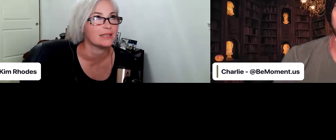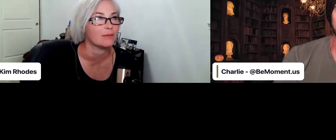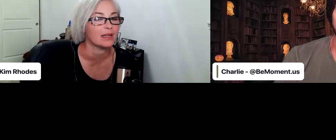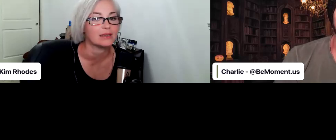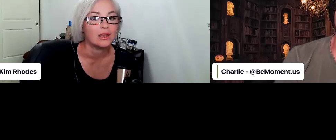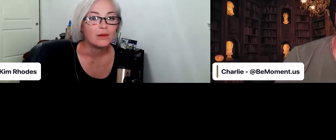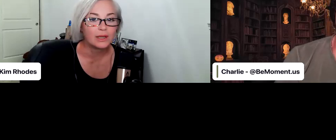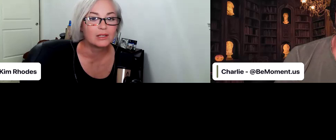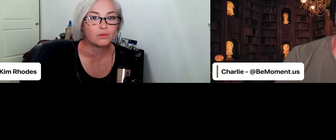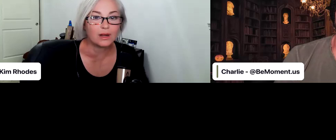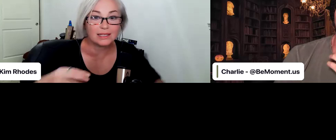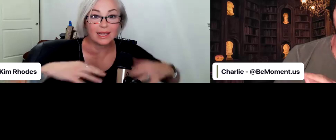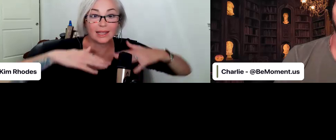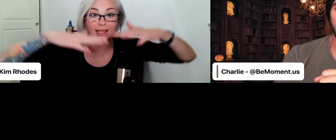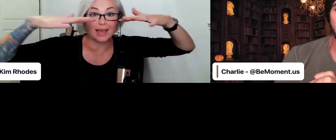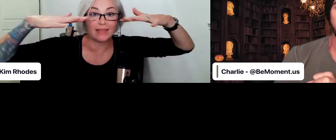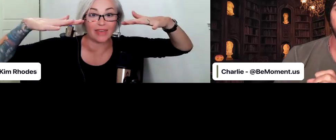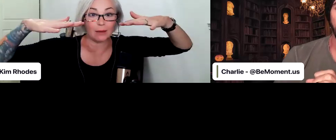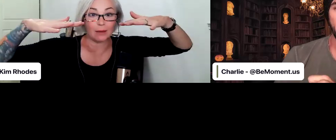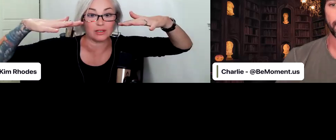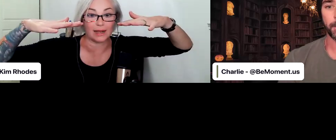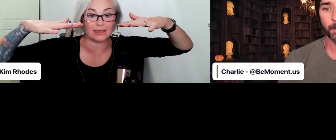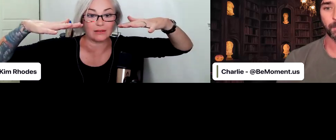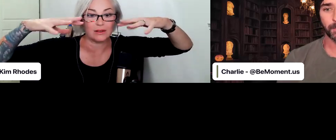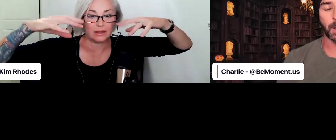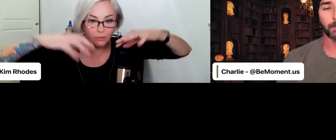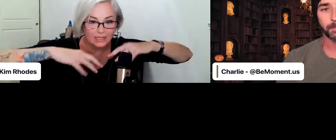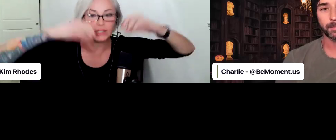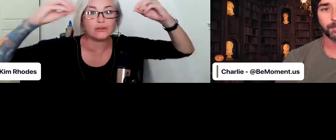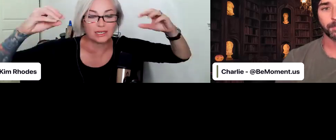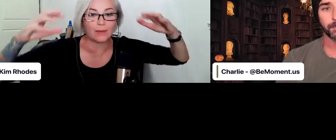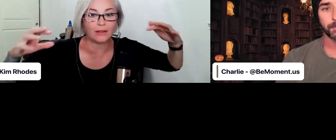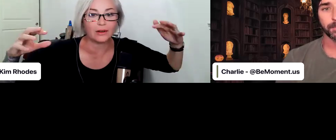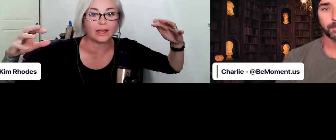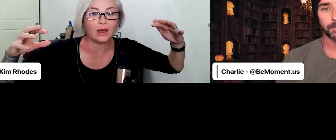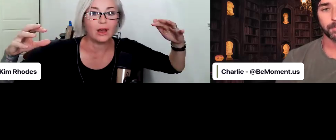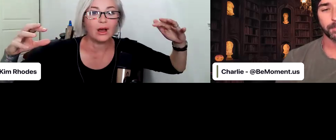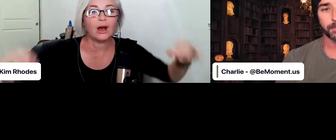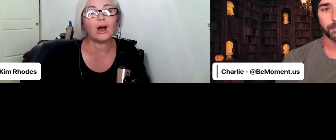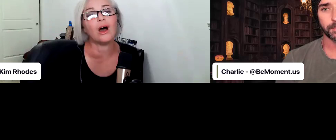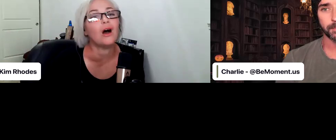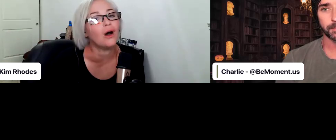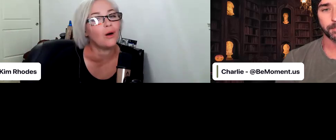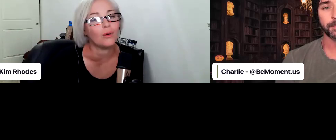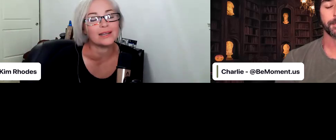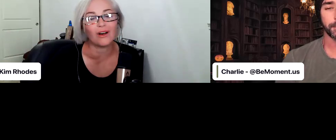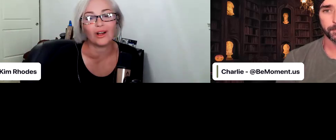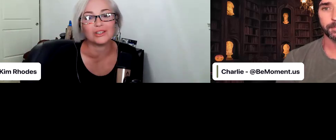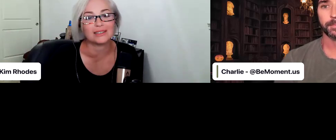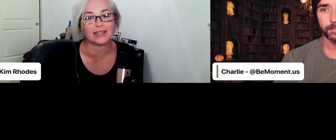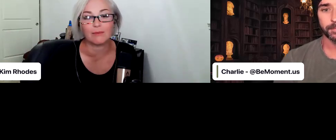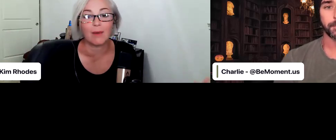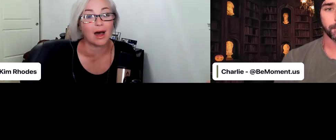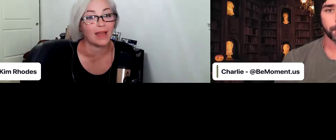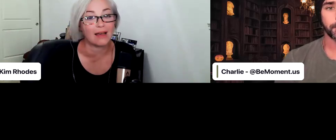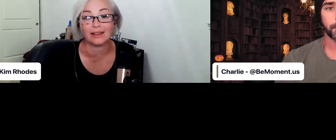husband send me it? Because once they get that perspective, like once they do step out, they're like, oh, it's all